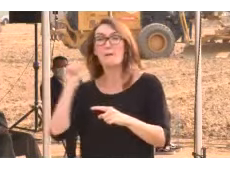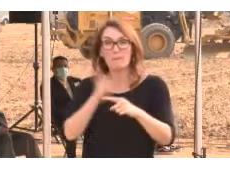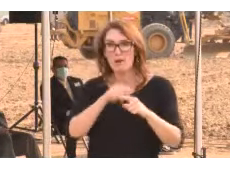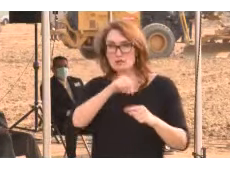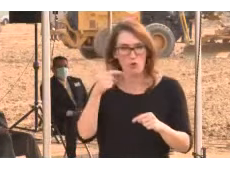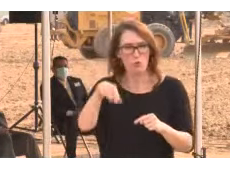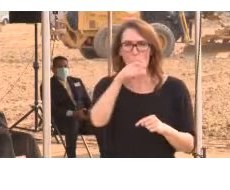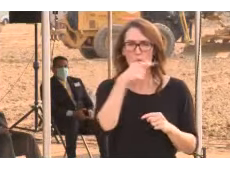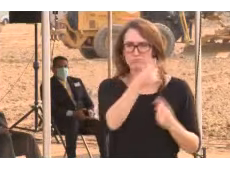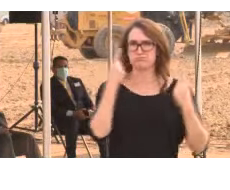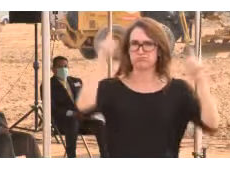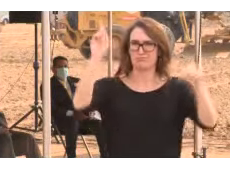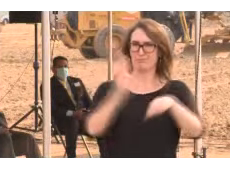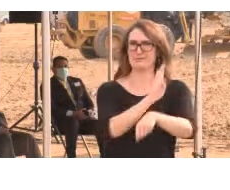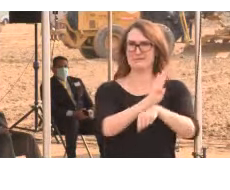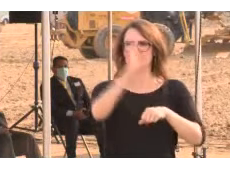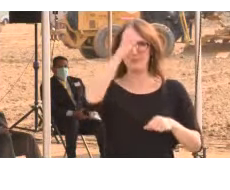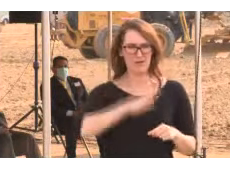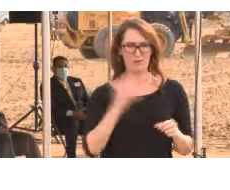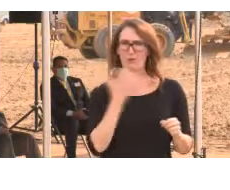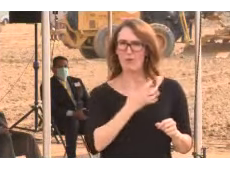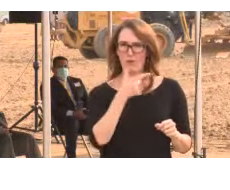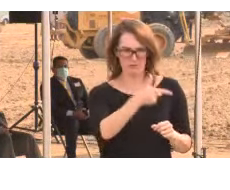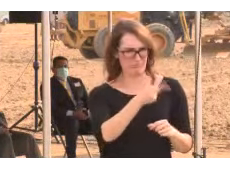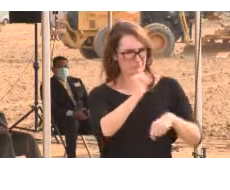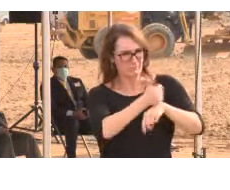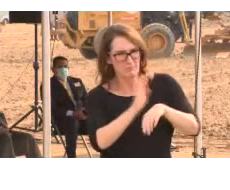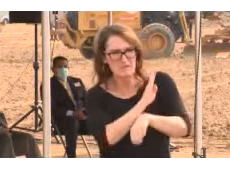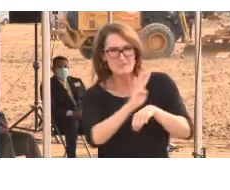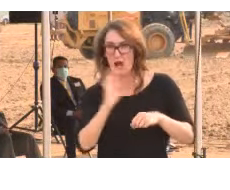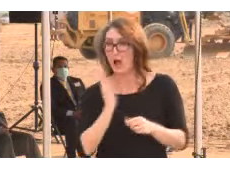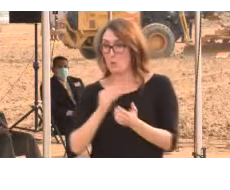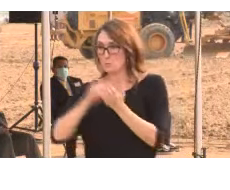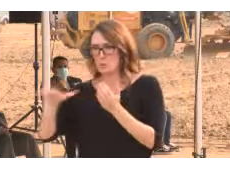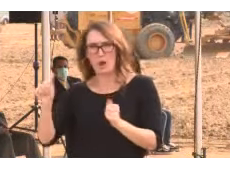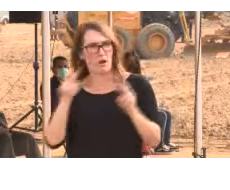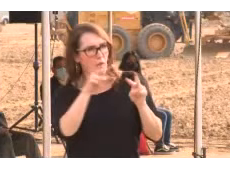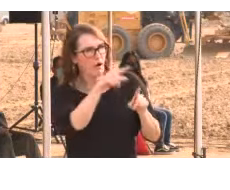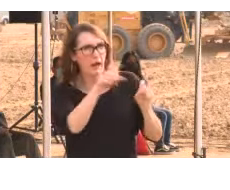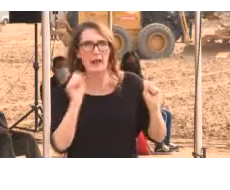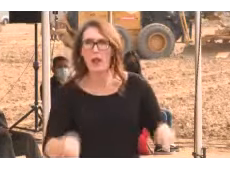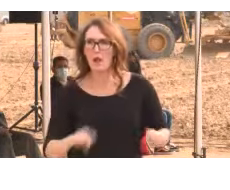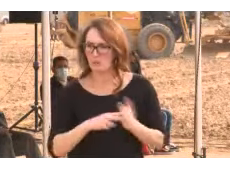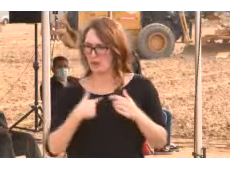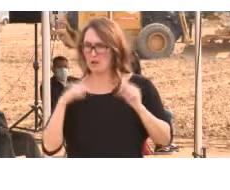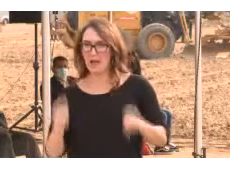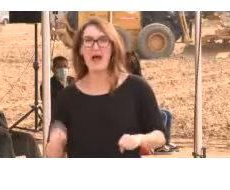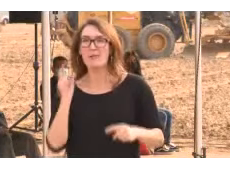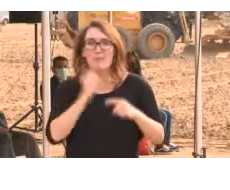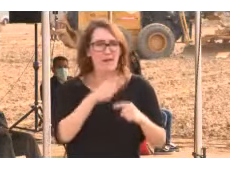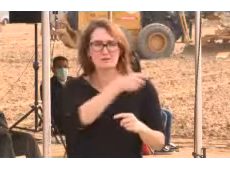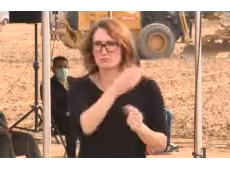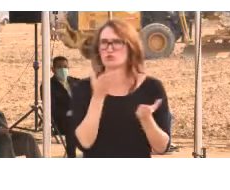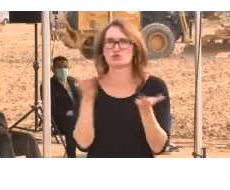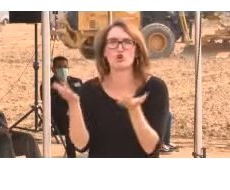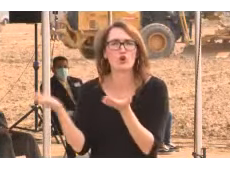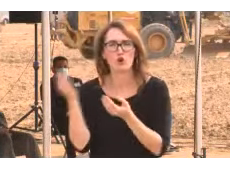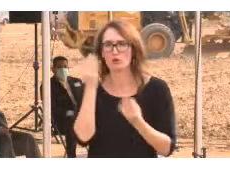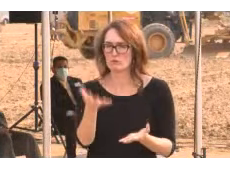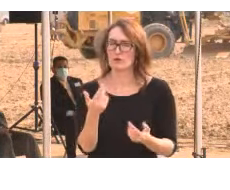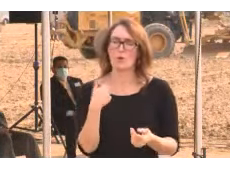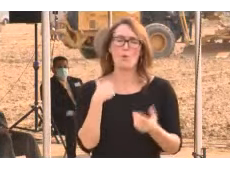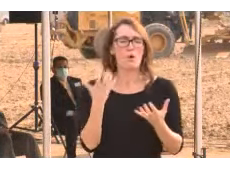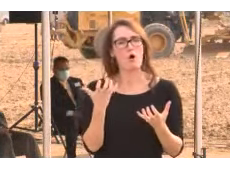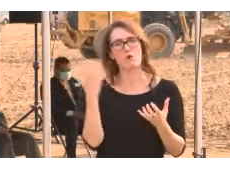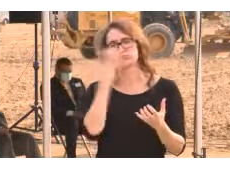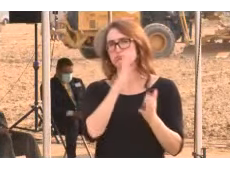businessmen that our students can look to as role models, but they also demonstrate a servant's heart. Ladies and gentlemen, I want to